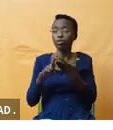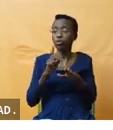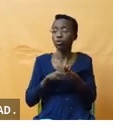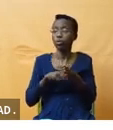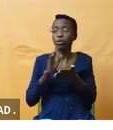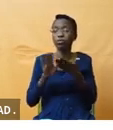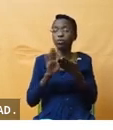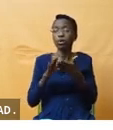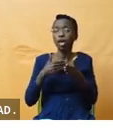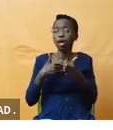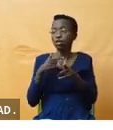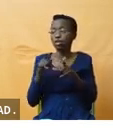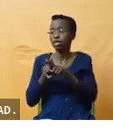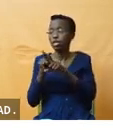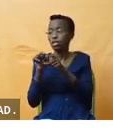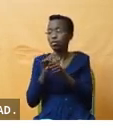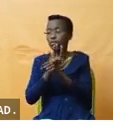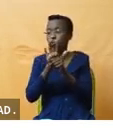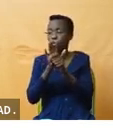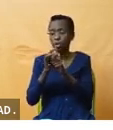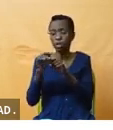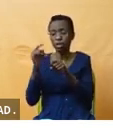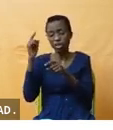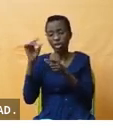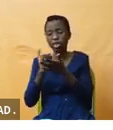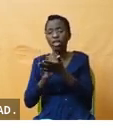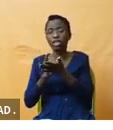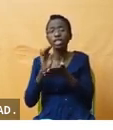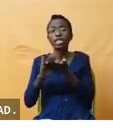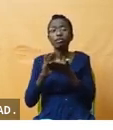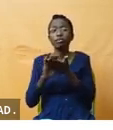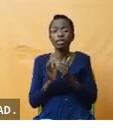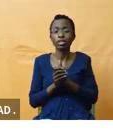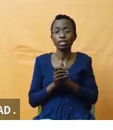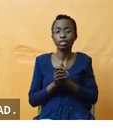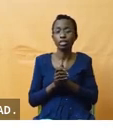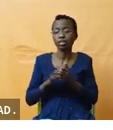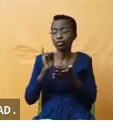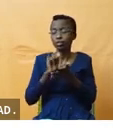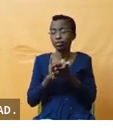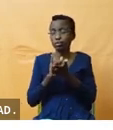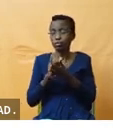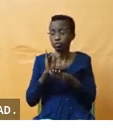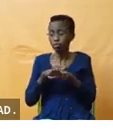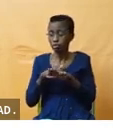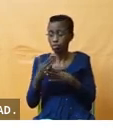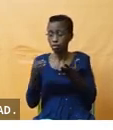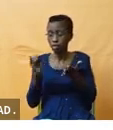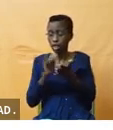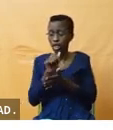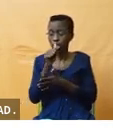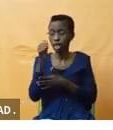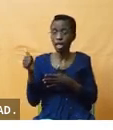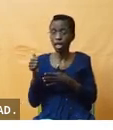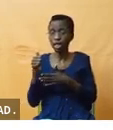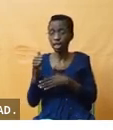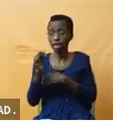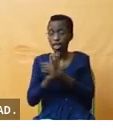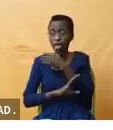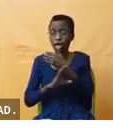COVID-19 could be considered as an emergency. So I think this is a good aspect that other countries within the region can also borrow